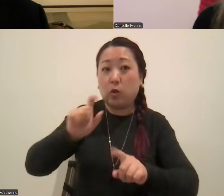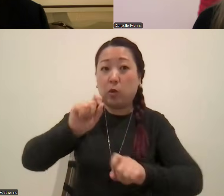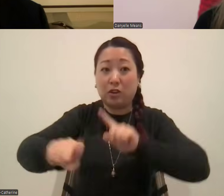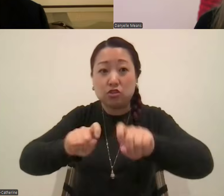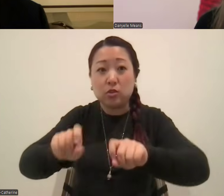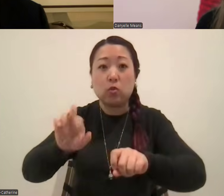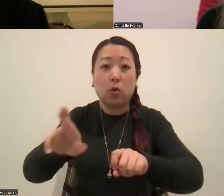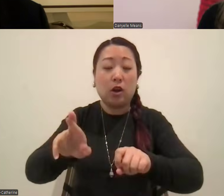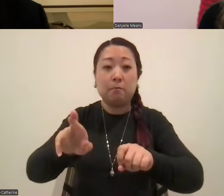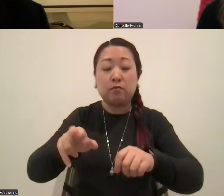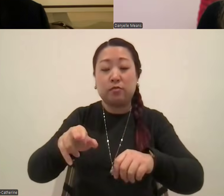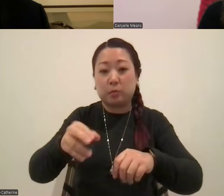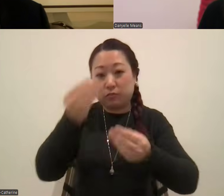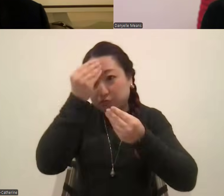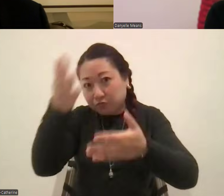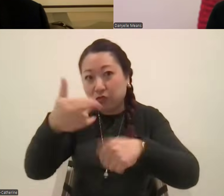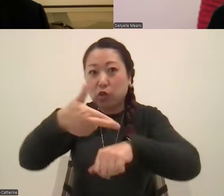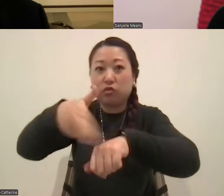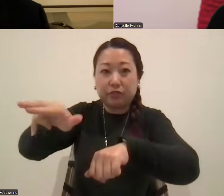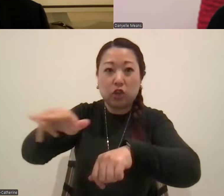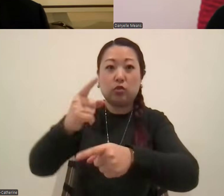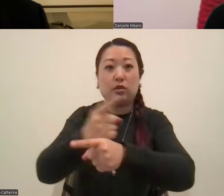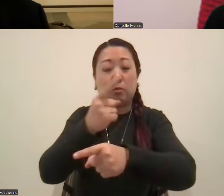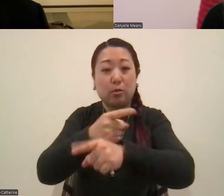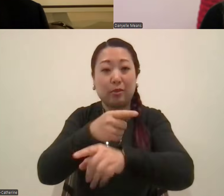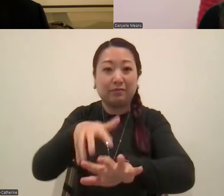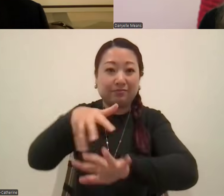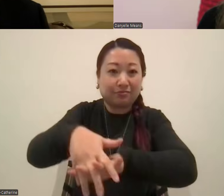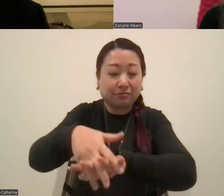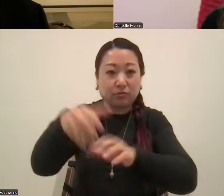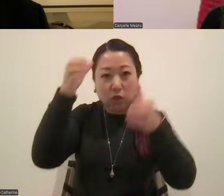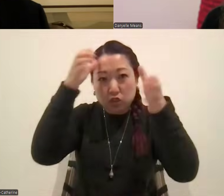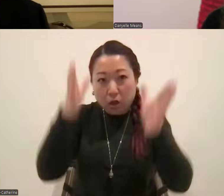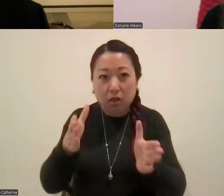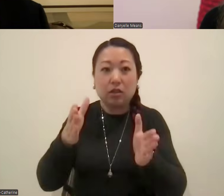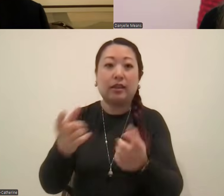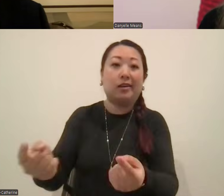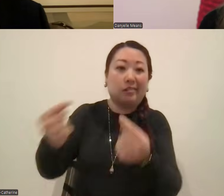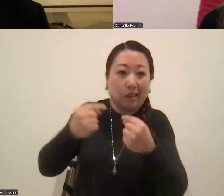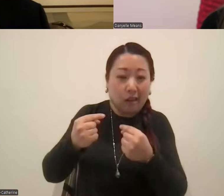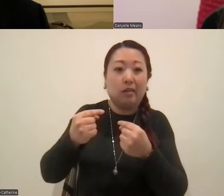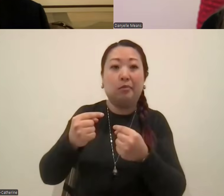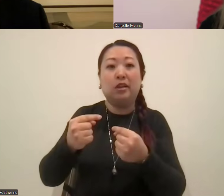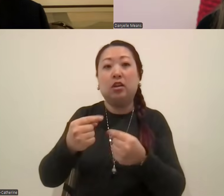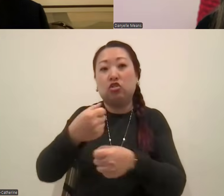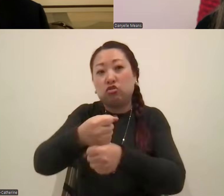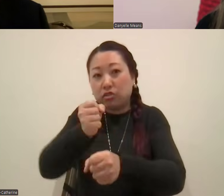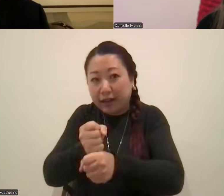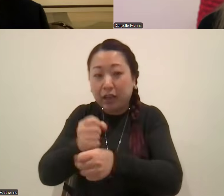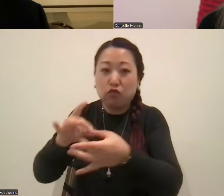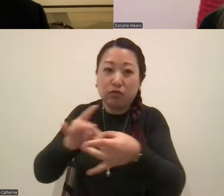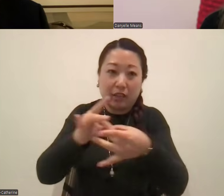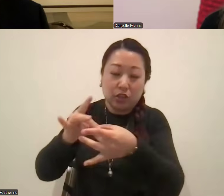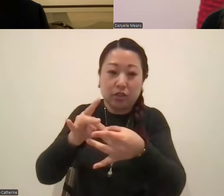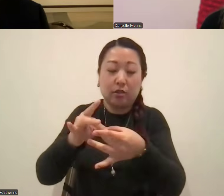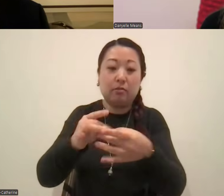Native scholars who can actually comment and create that relationship between museums and